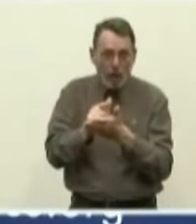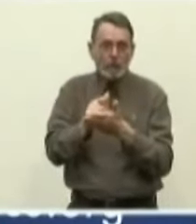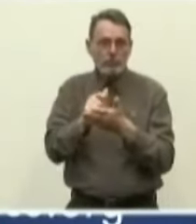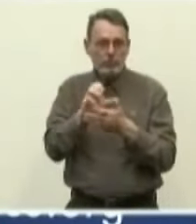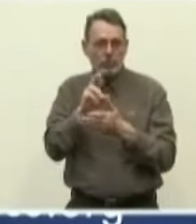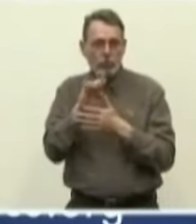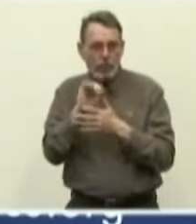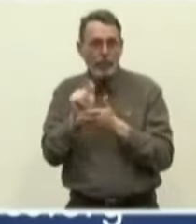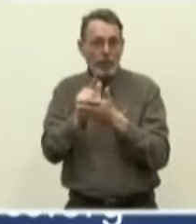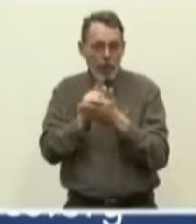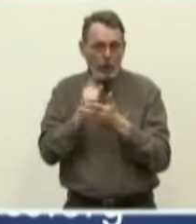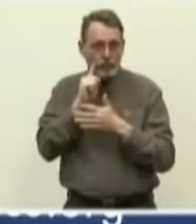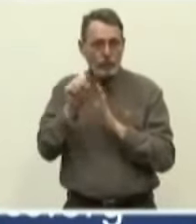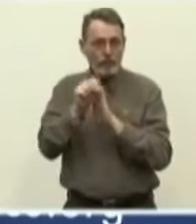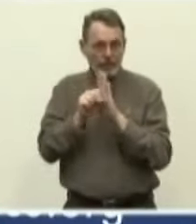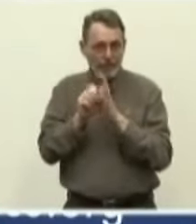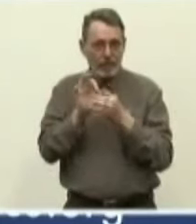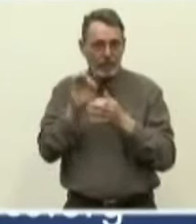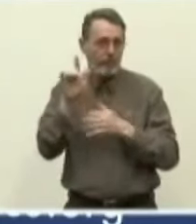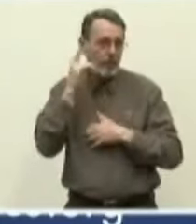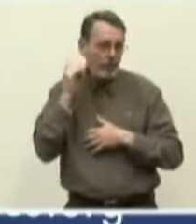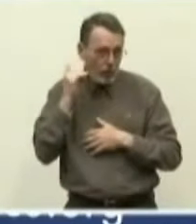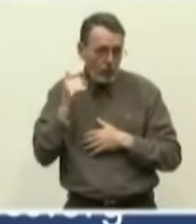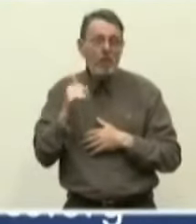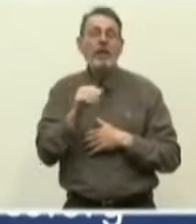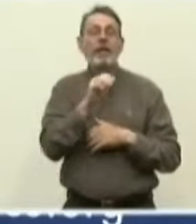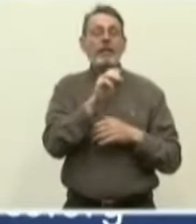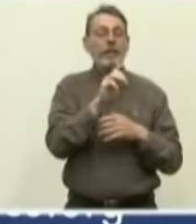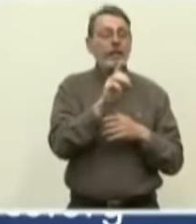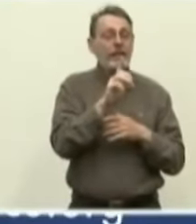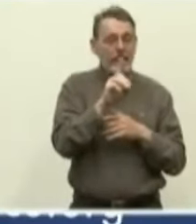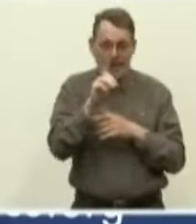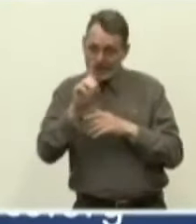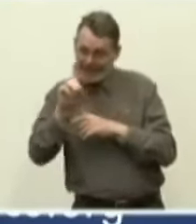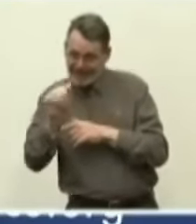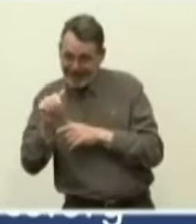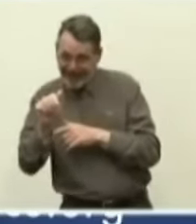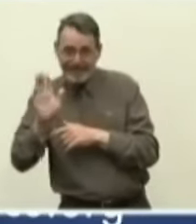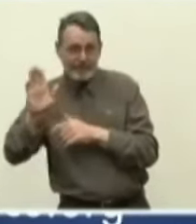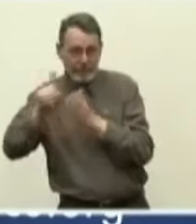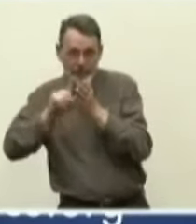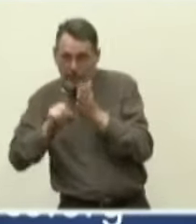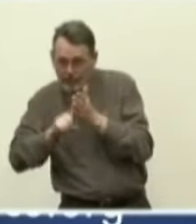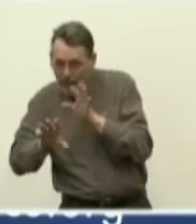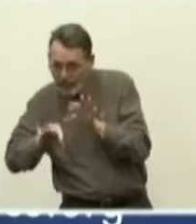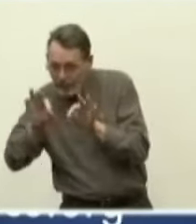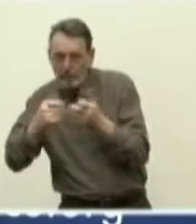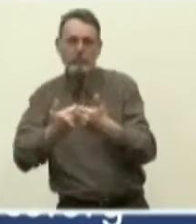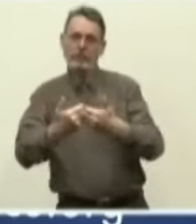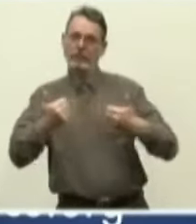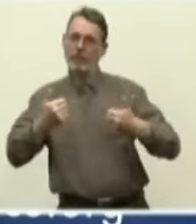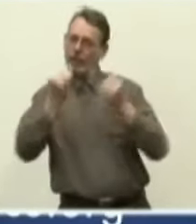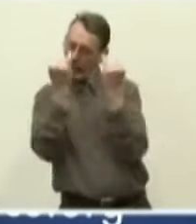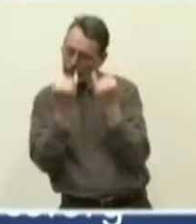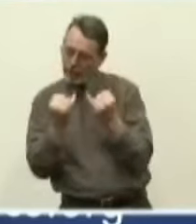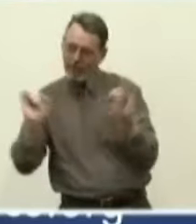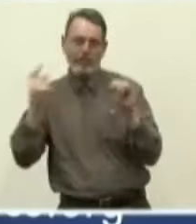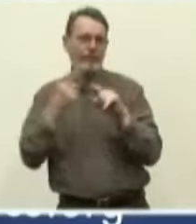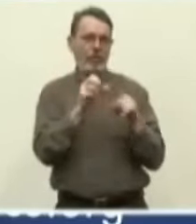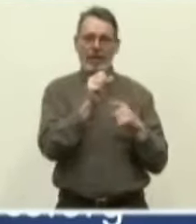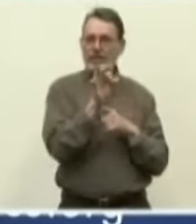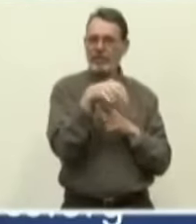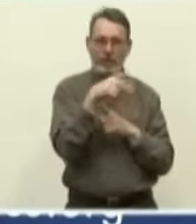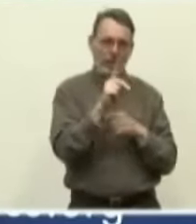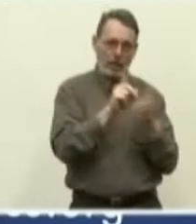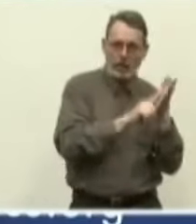California. The district attorney's investigations and findings are independent of the San Francisco Police Department's investigation